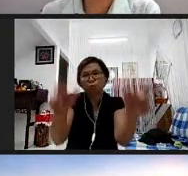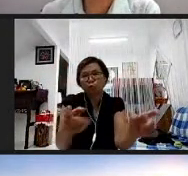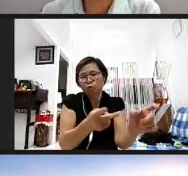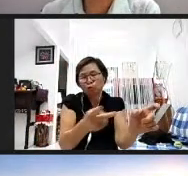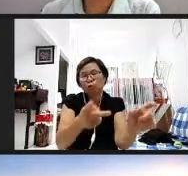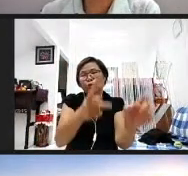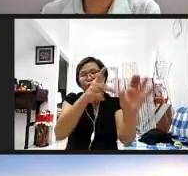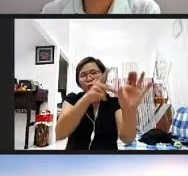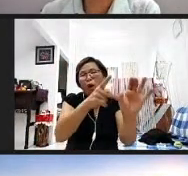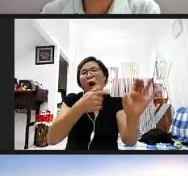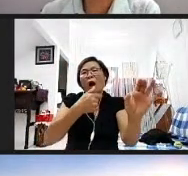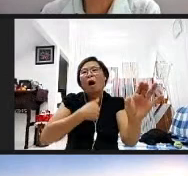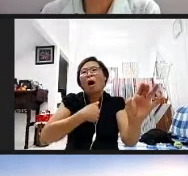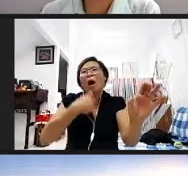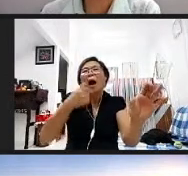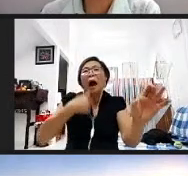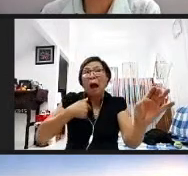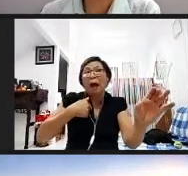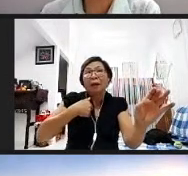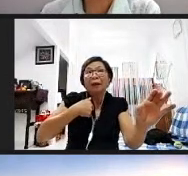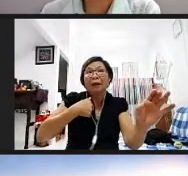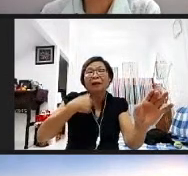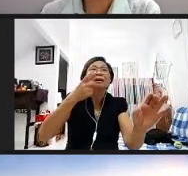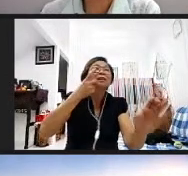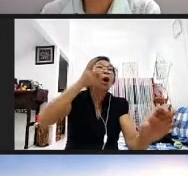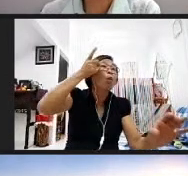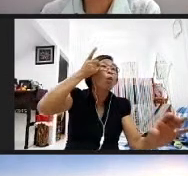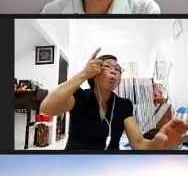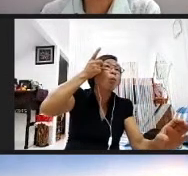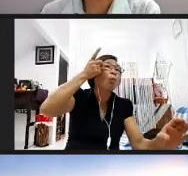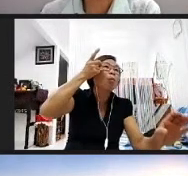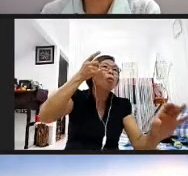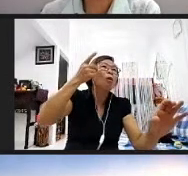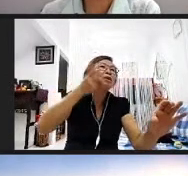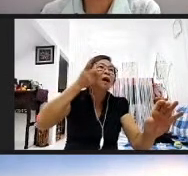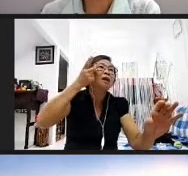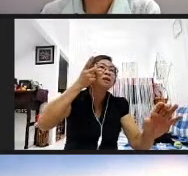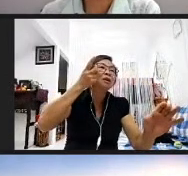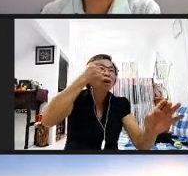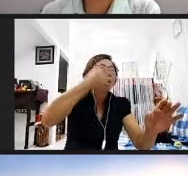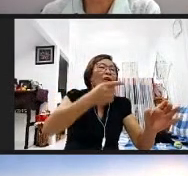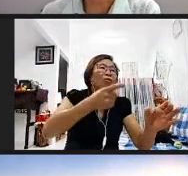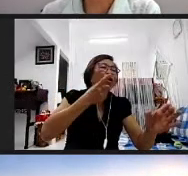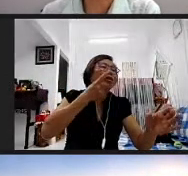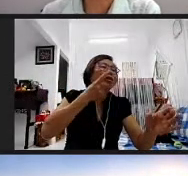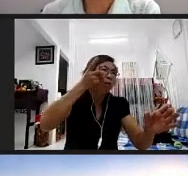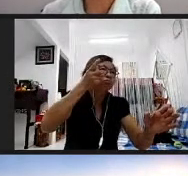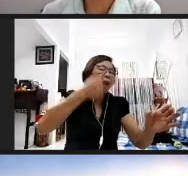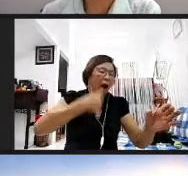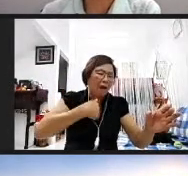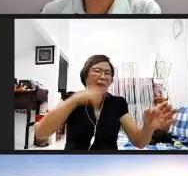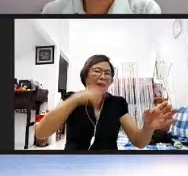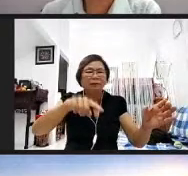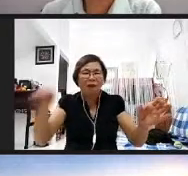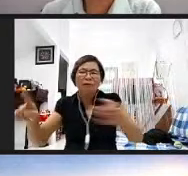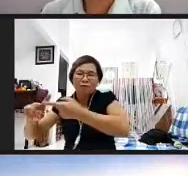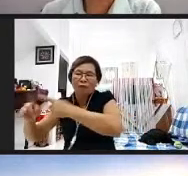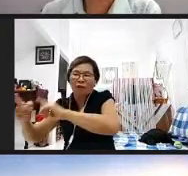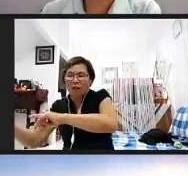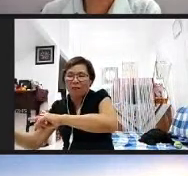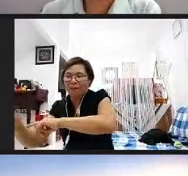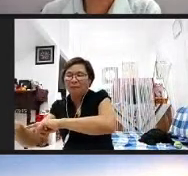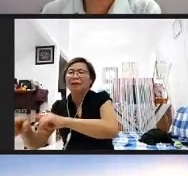Dr. T, who handles for psychiatric services for children and adolescents. Of course, in a